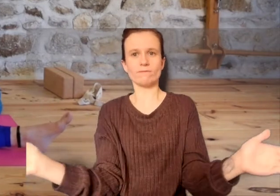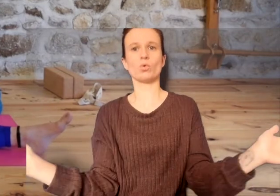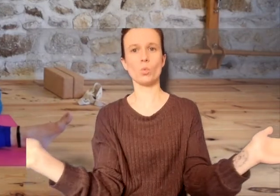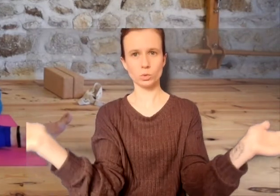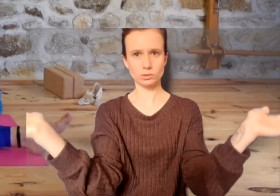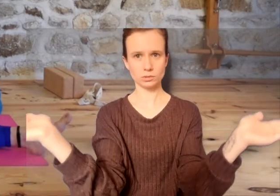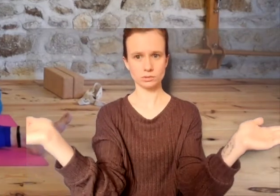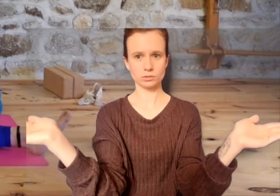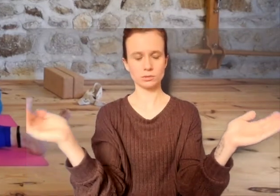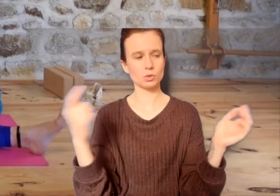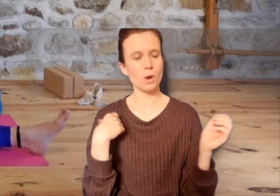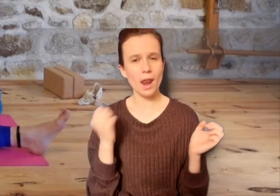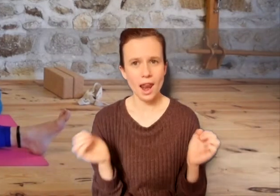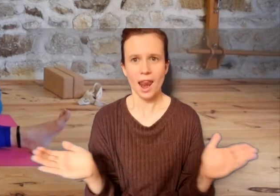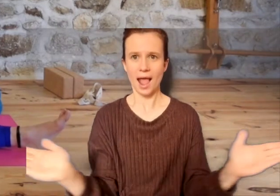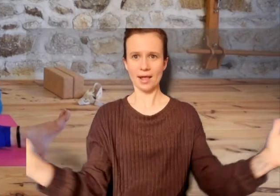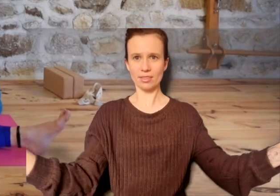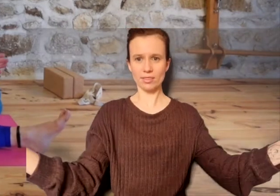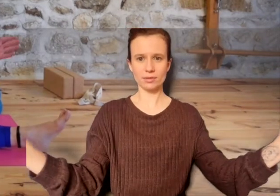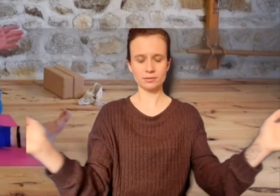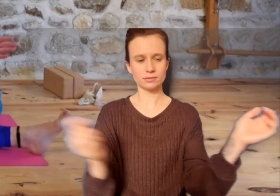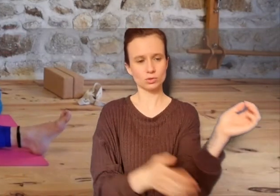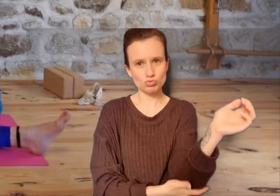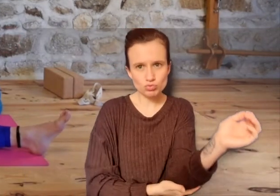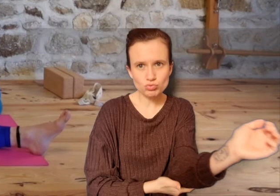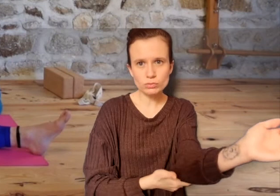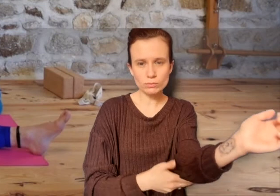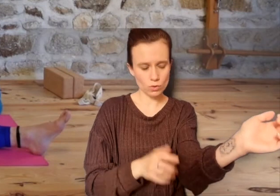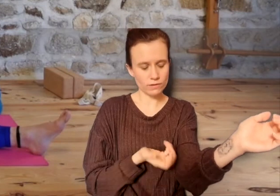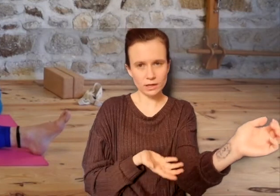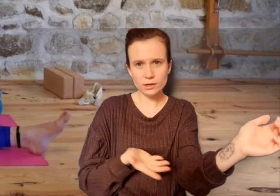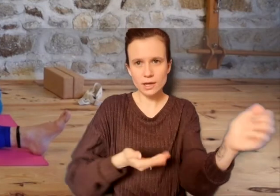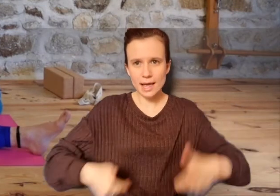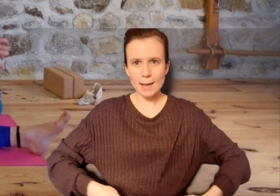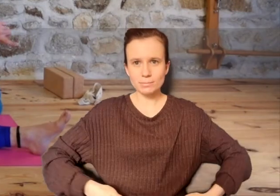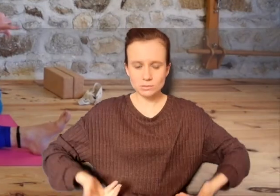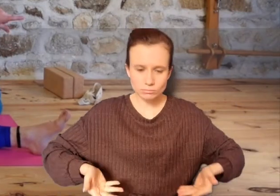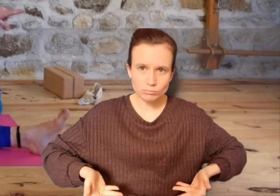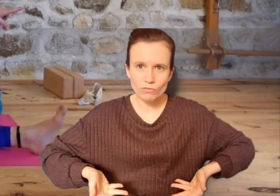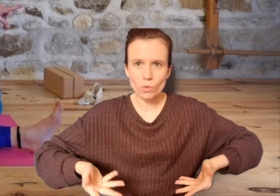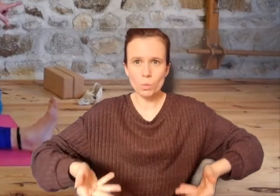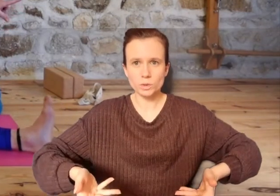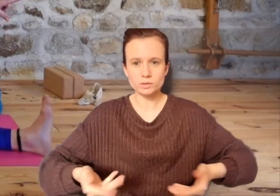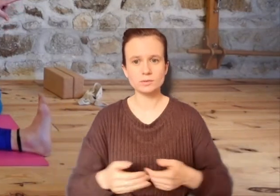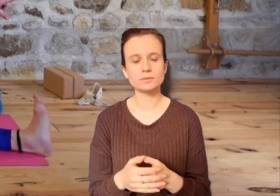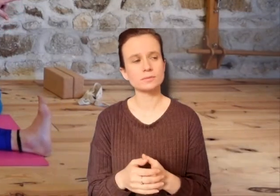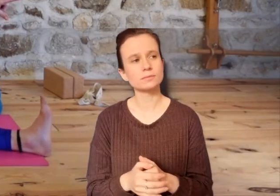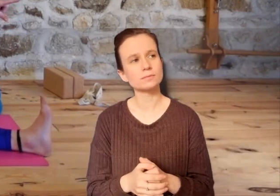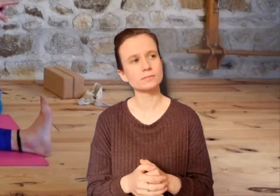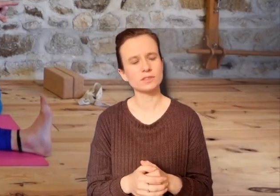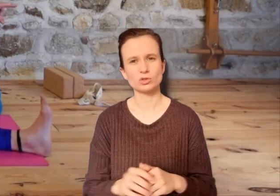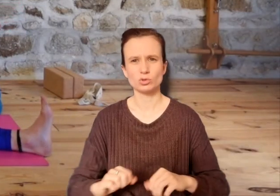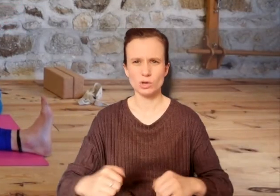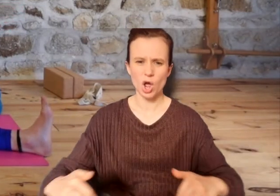I'm thinking about is trying to lengthen my legs. I'm trying to let them grow out to the side from the hip